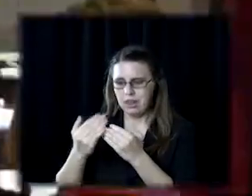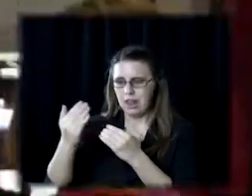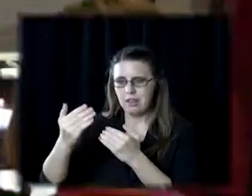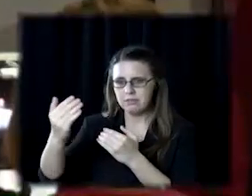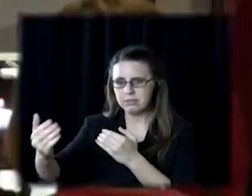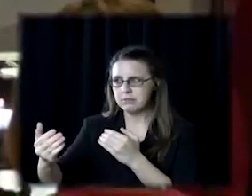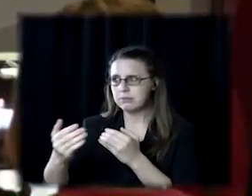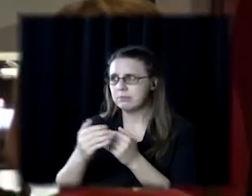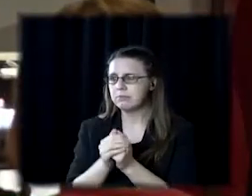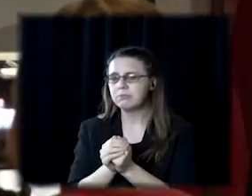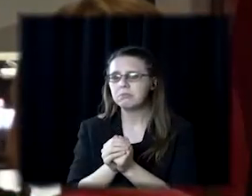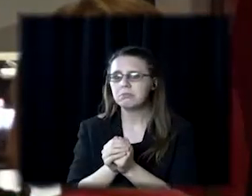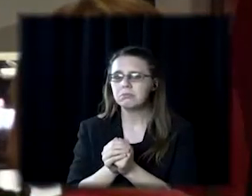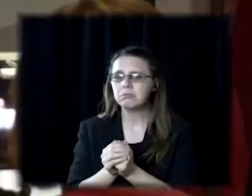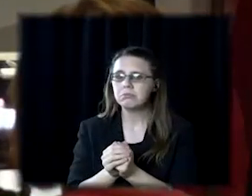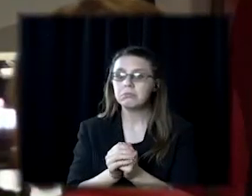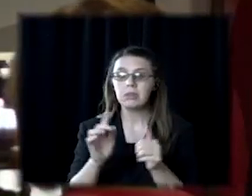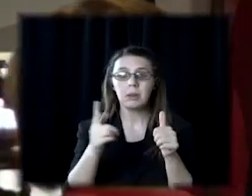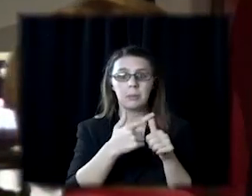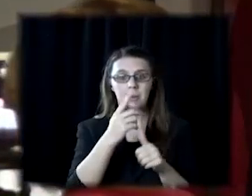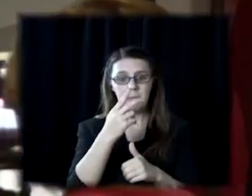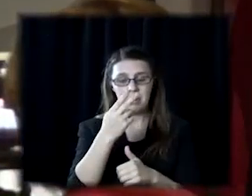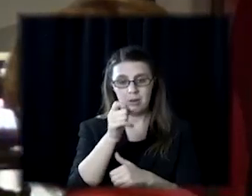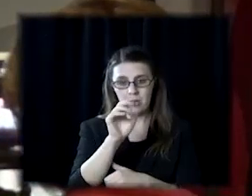Primera hora. Yes,